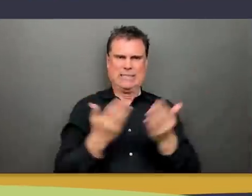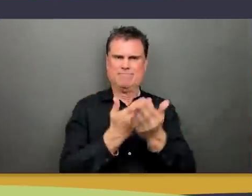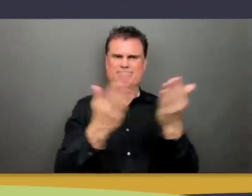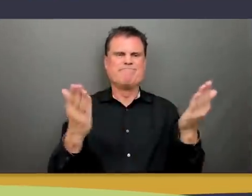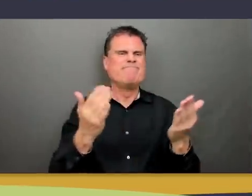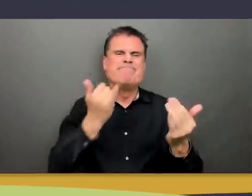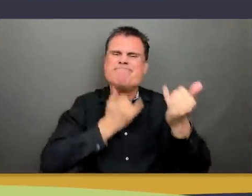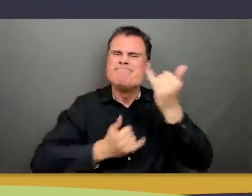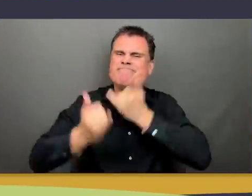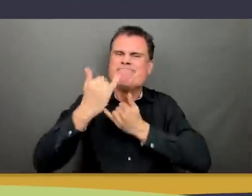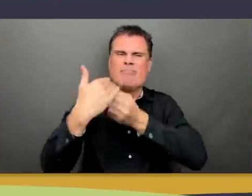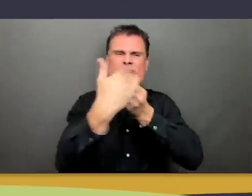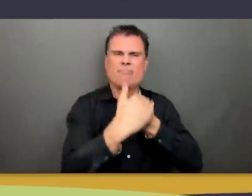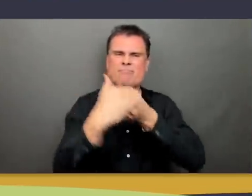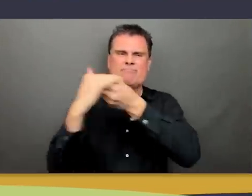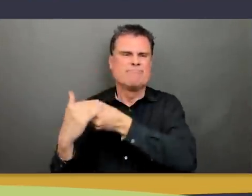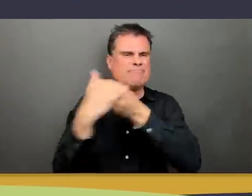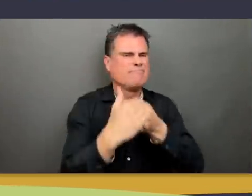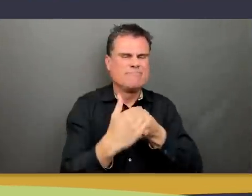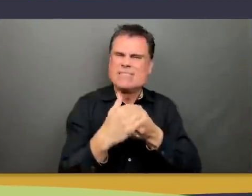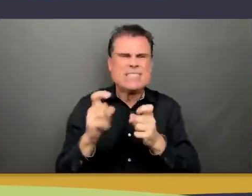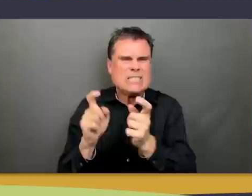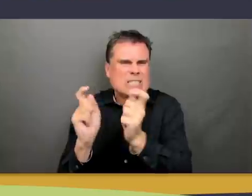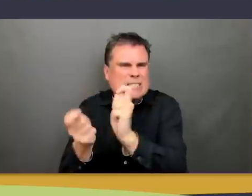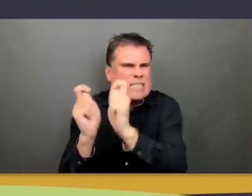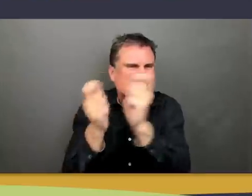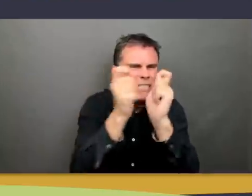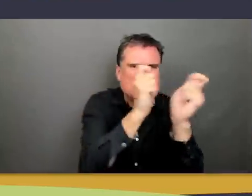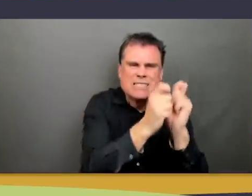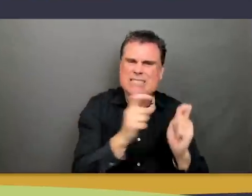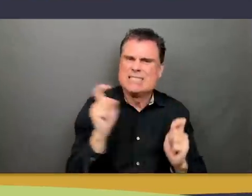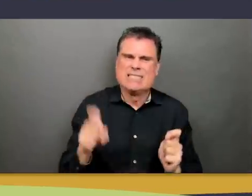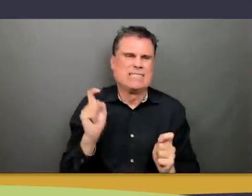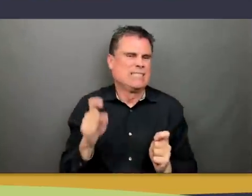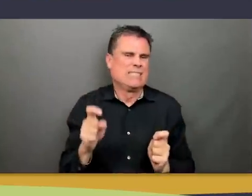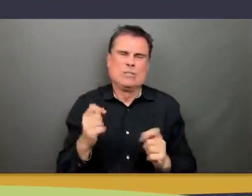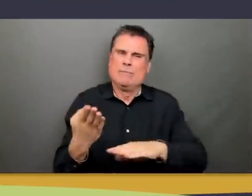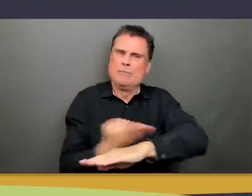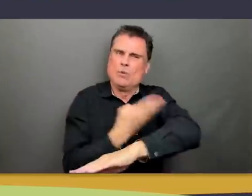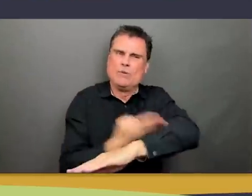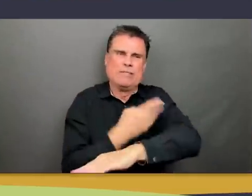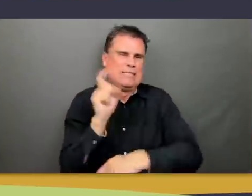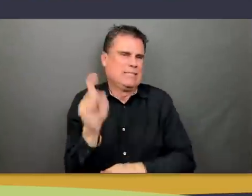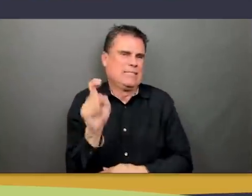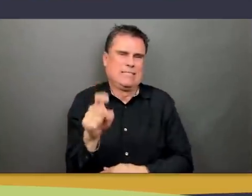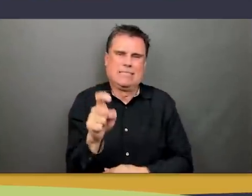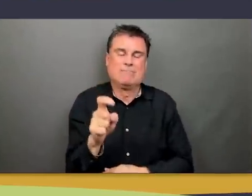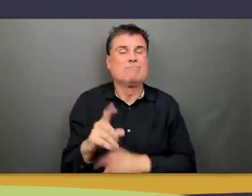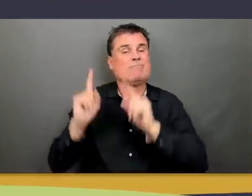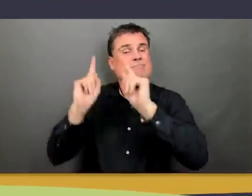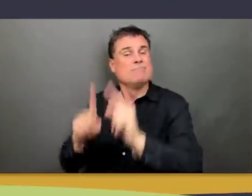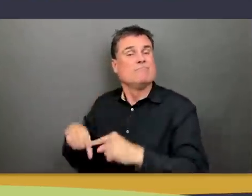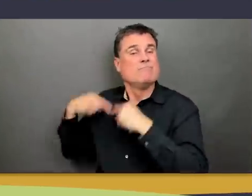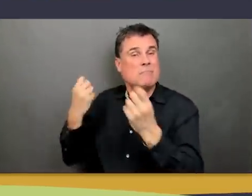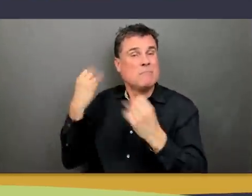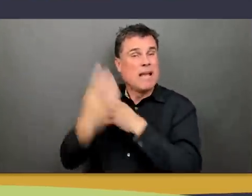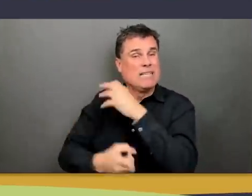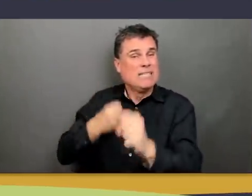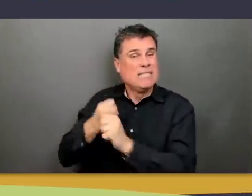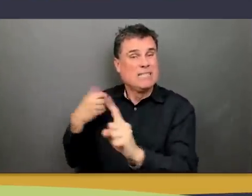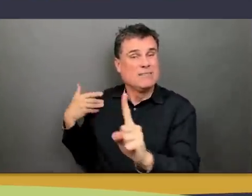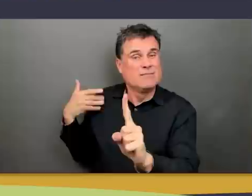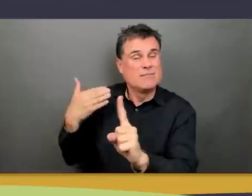be corrected. And so over the years, I have worked with many different